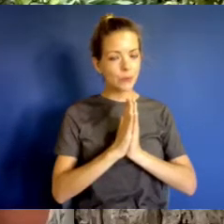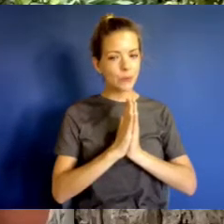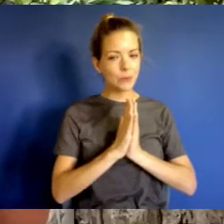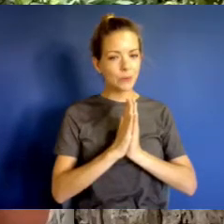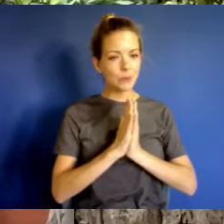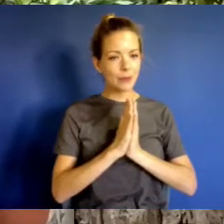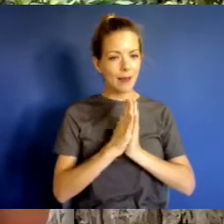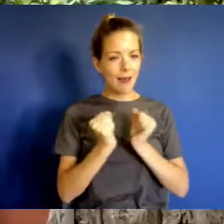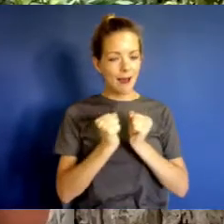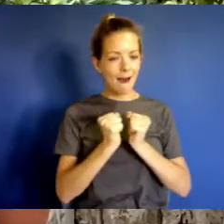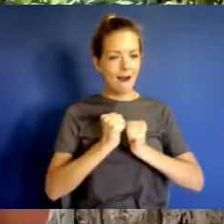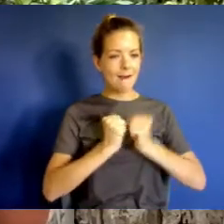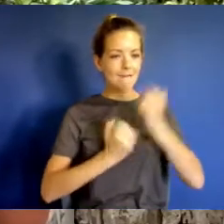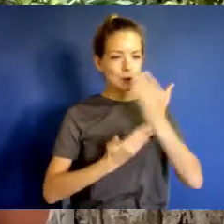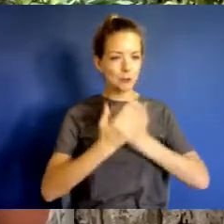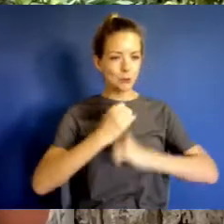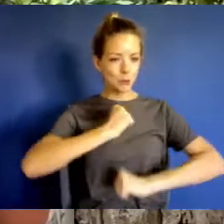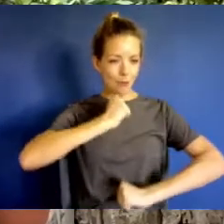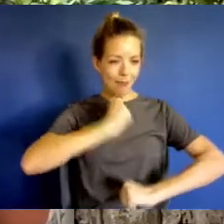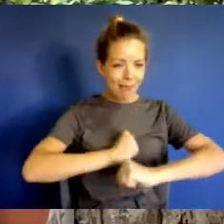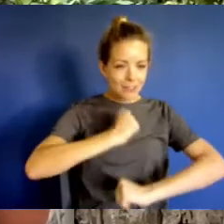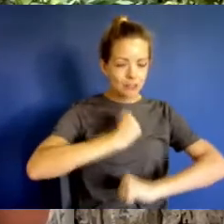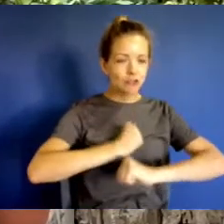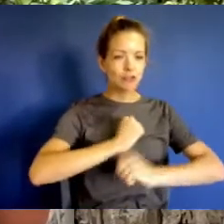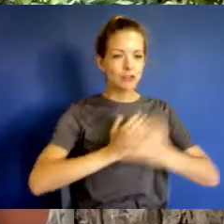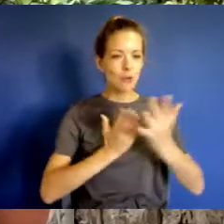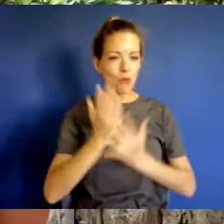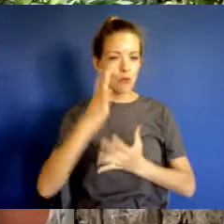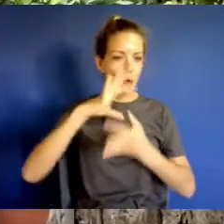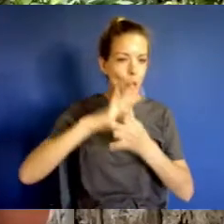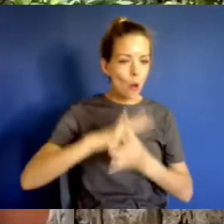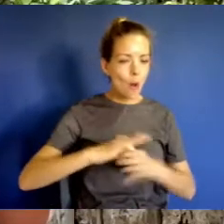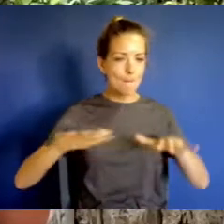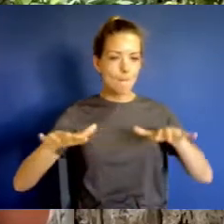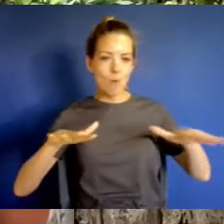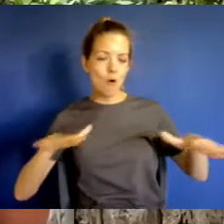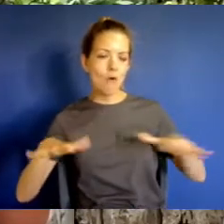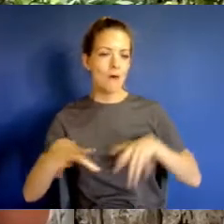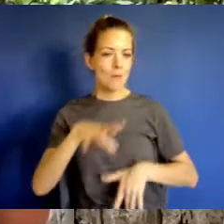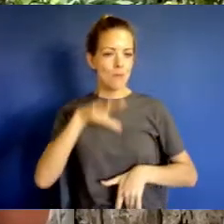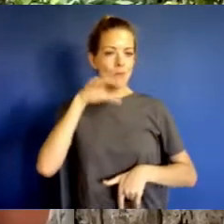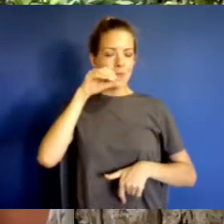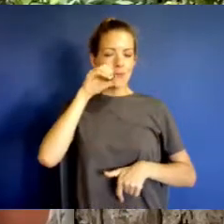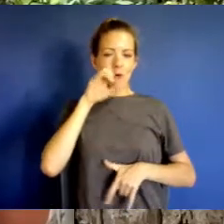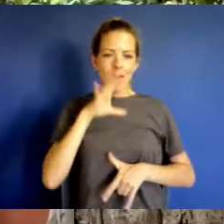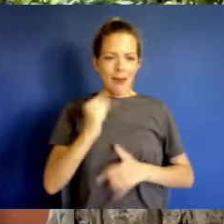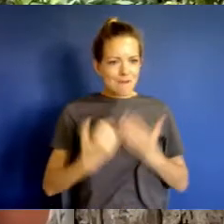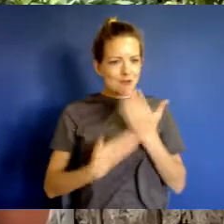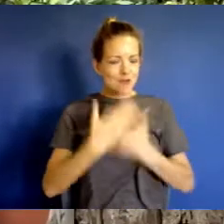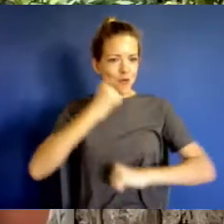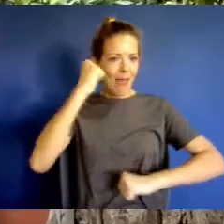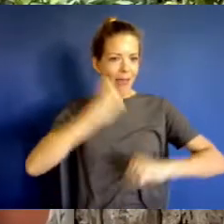and the new energy that we created by moving and breathing today.